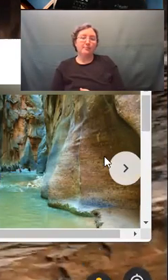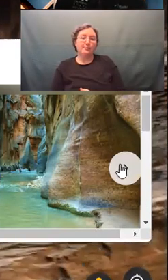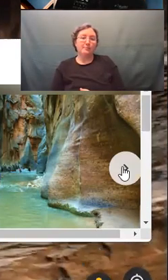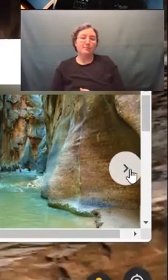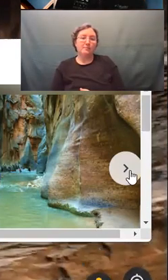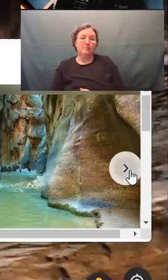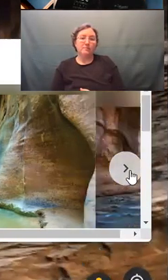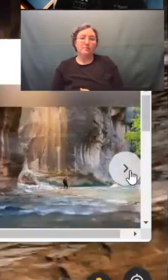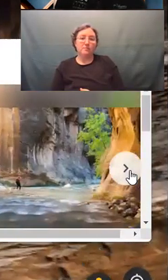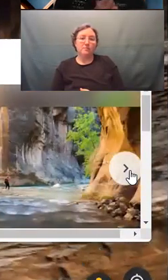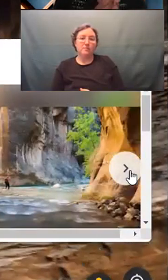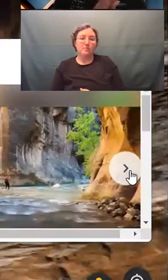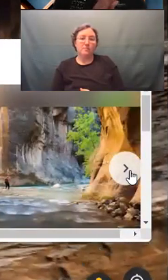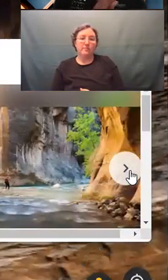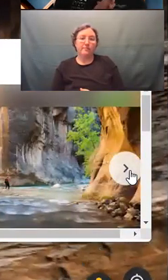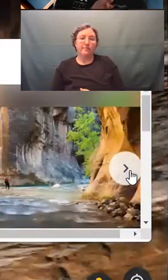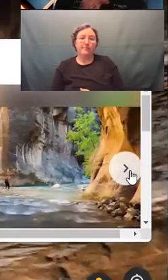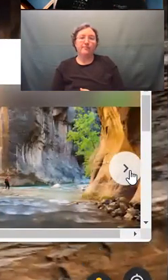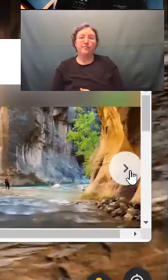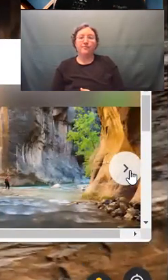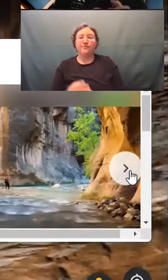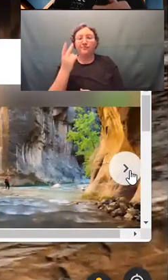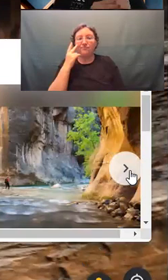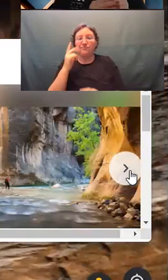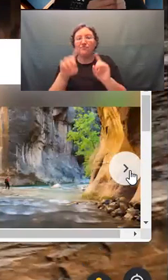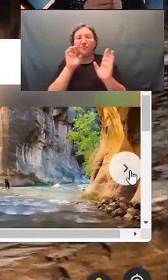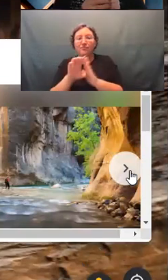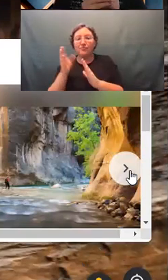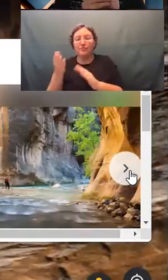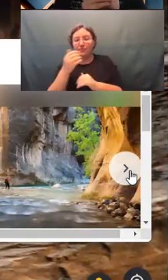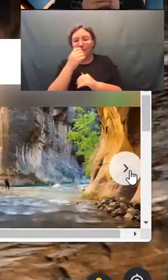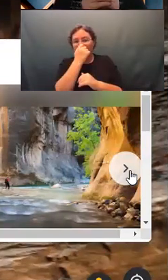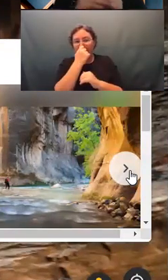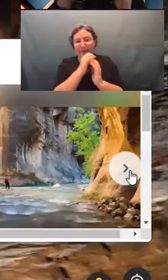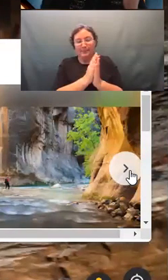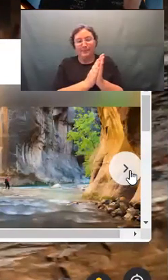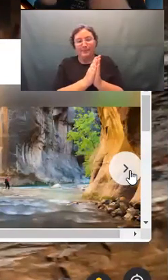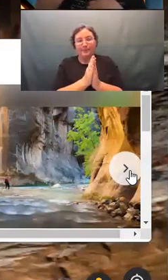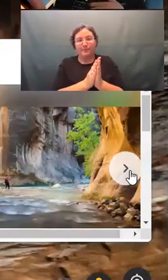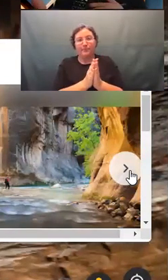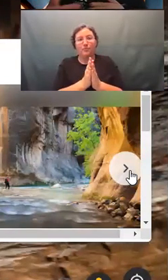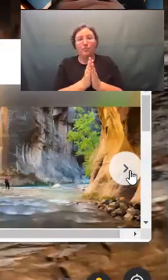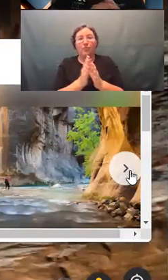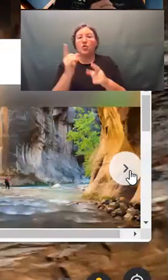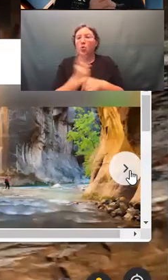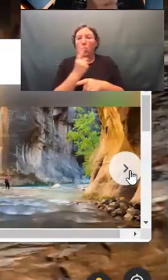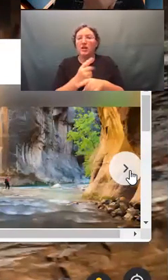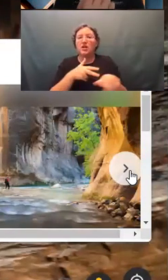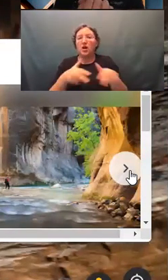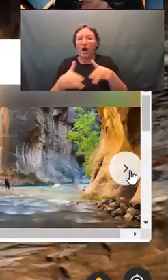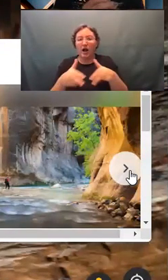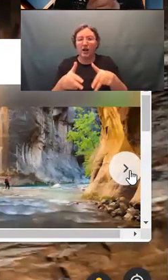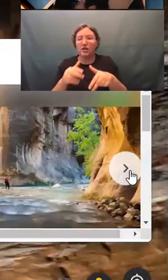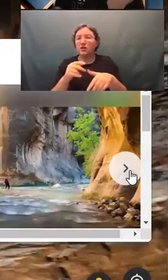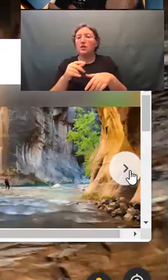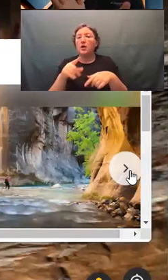if I click through here, you can see the different photos. If you're doing the typical hike where people don't get permits,